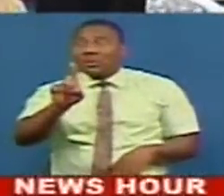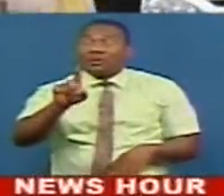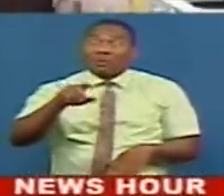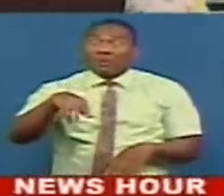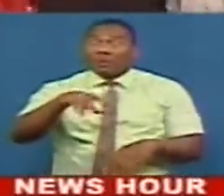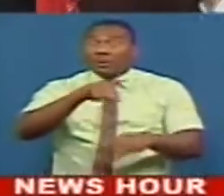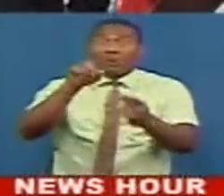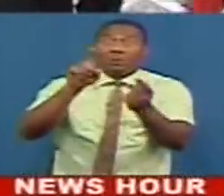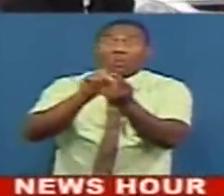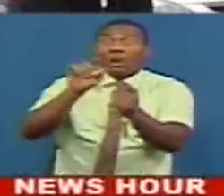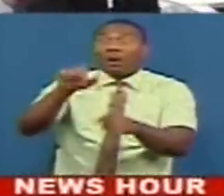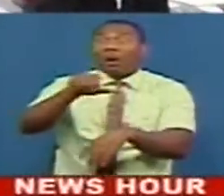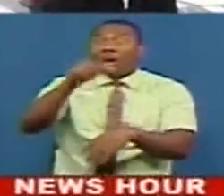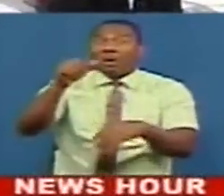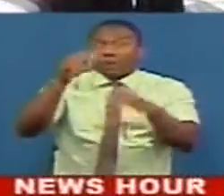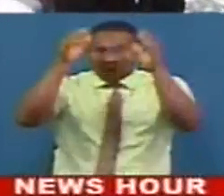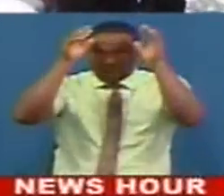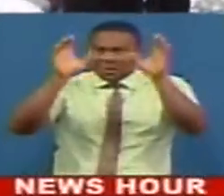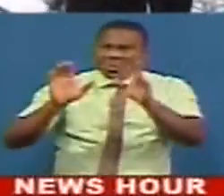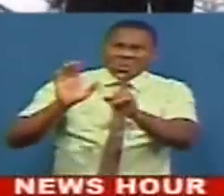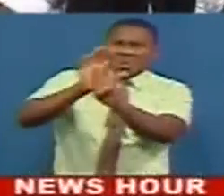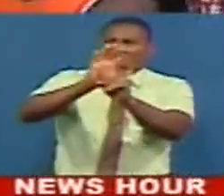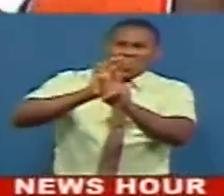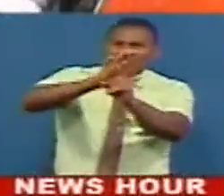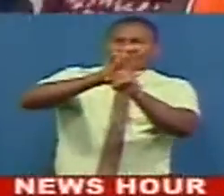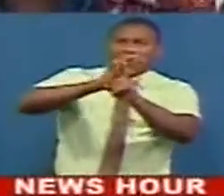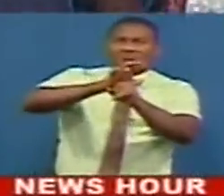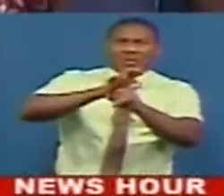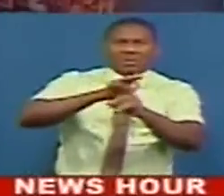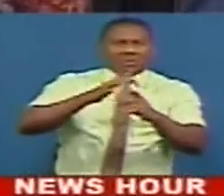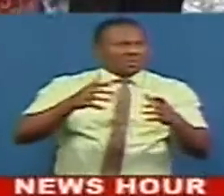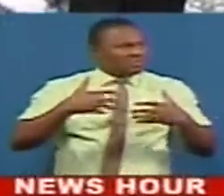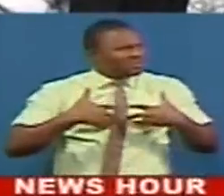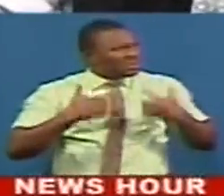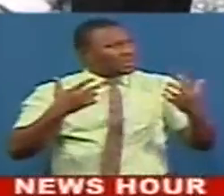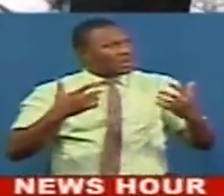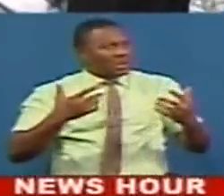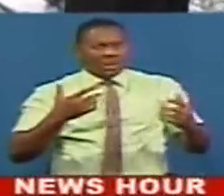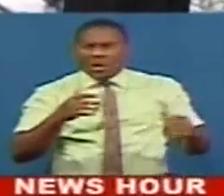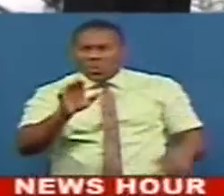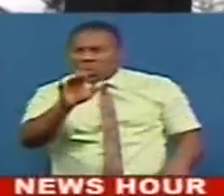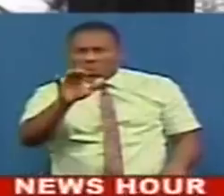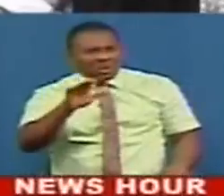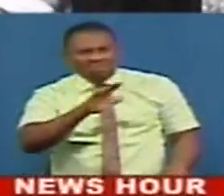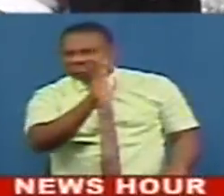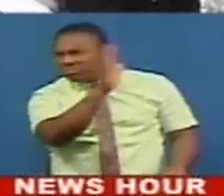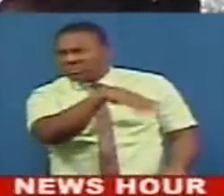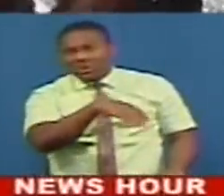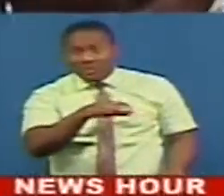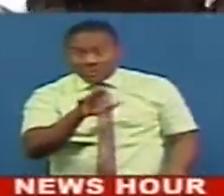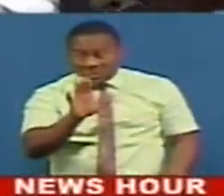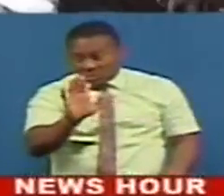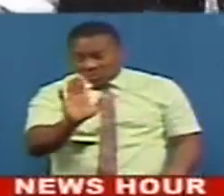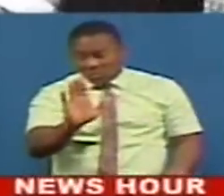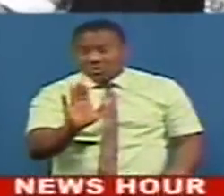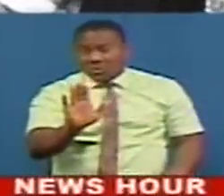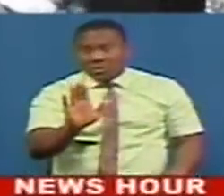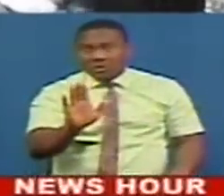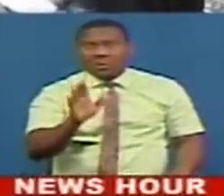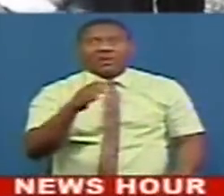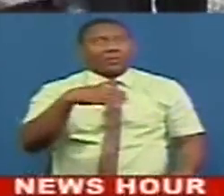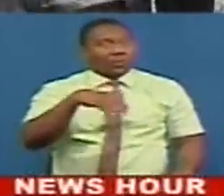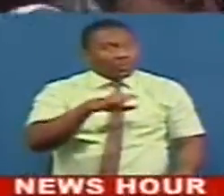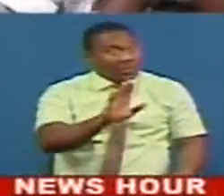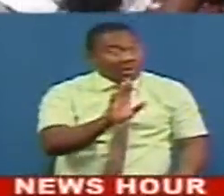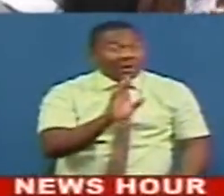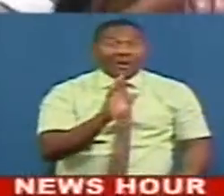meets a kayo being pushed and the kayo is furious, she will say, don't mind them. Then